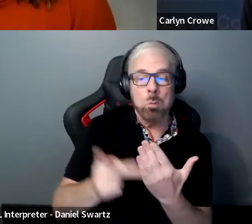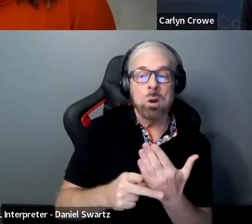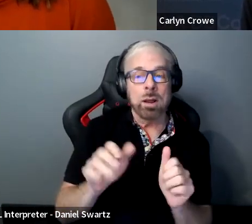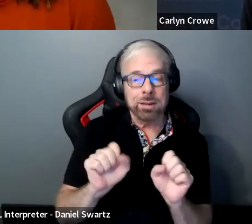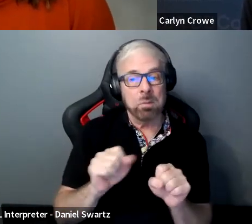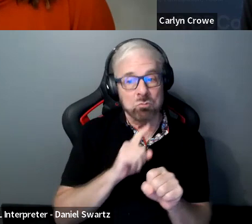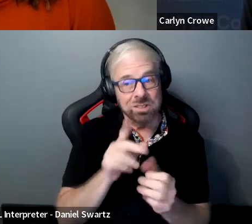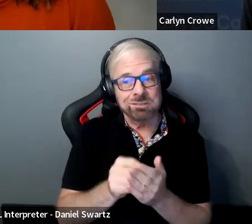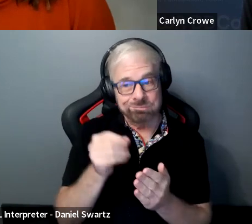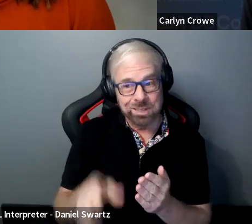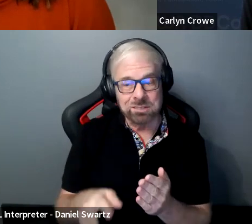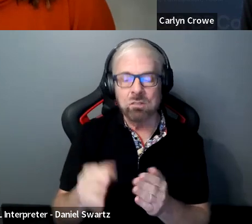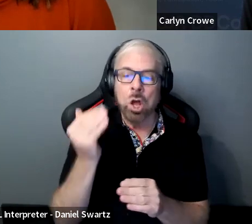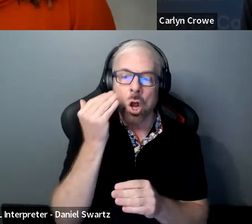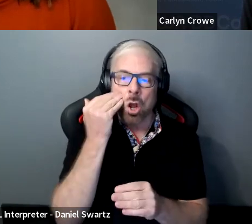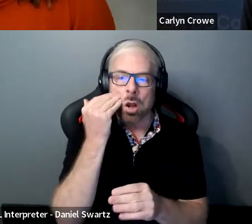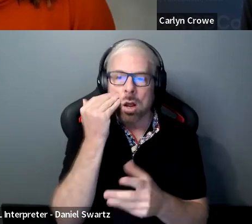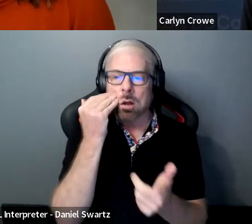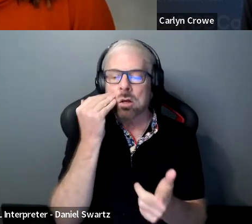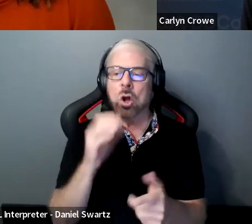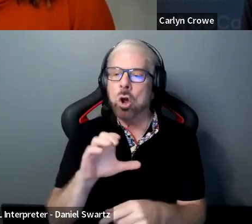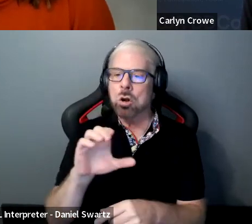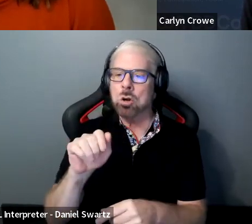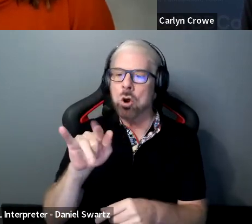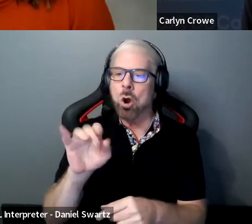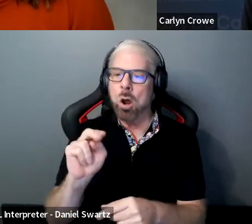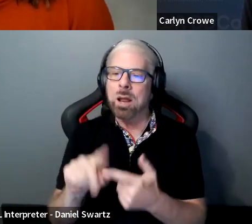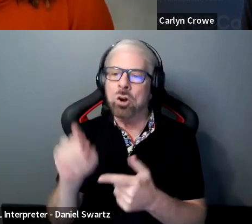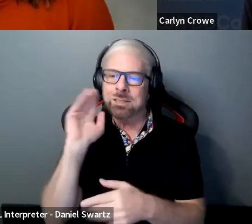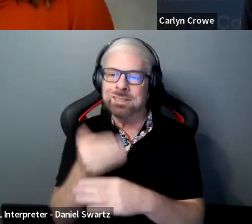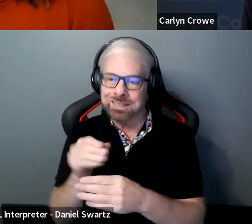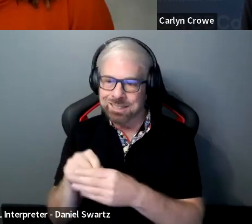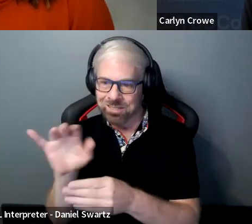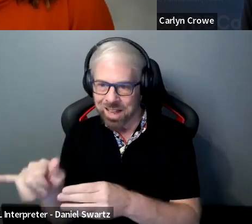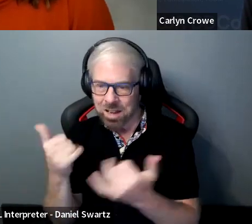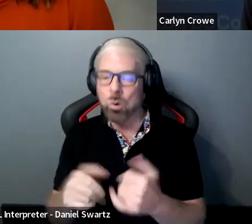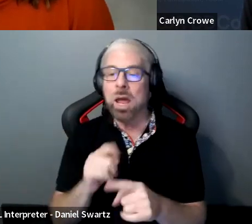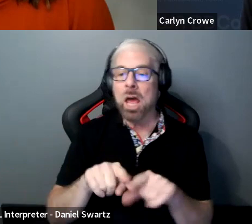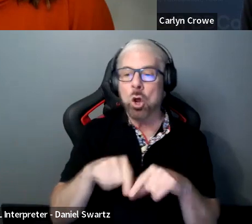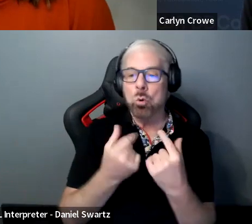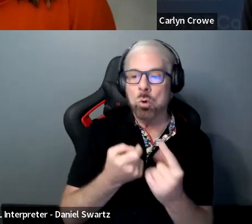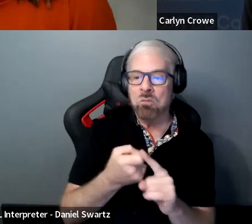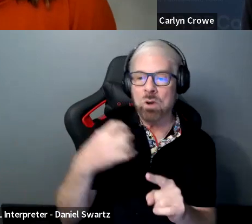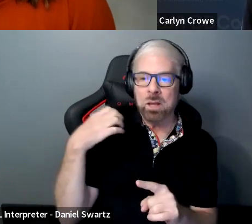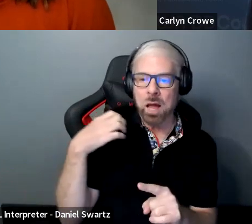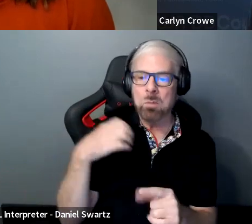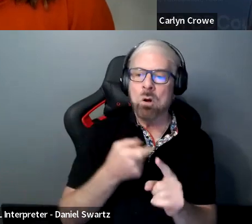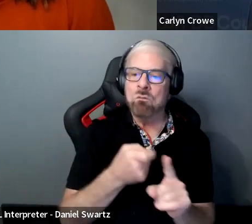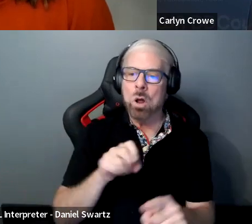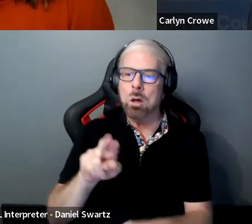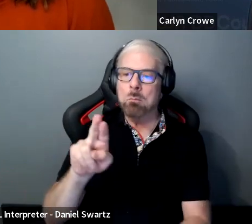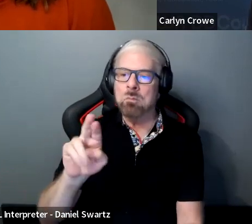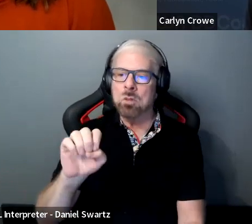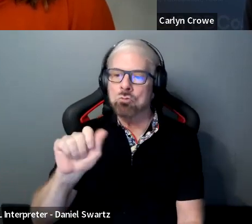expensive. So I know Carlin's son's in it now, and we had a group up at the Capitol this week from the REACH program. But that